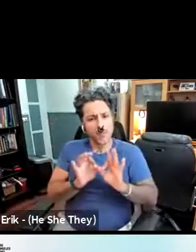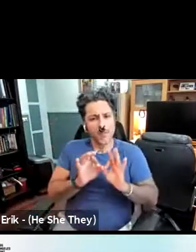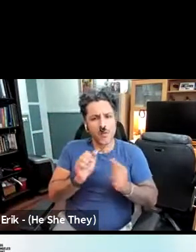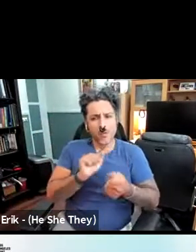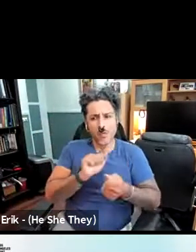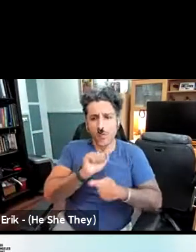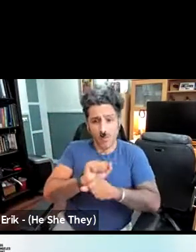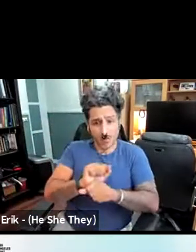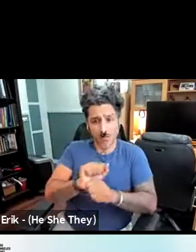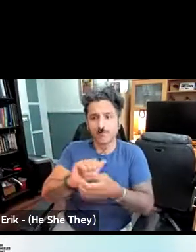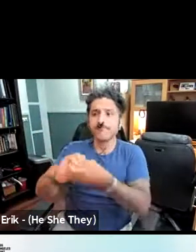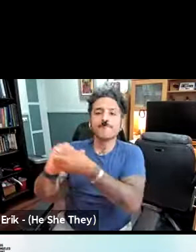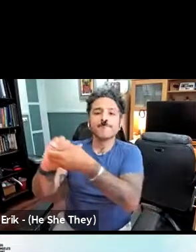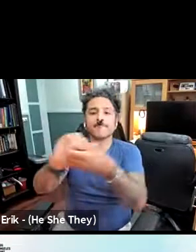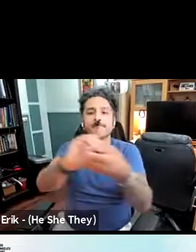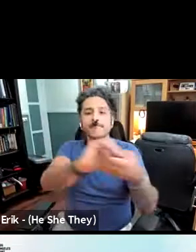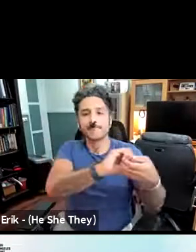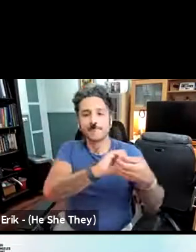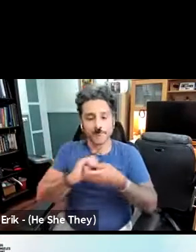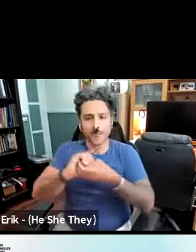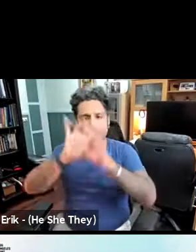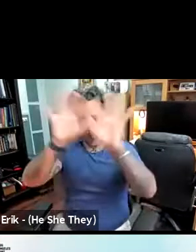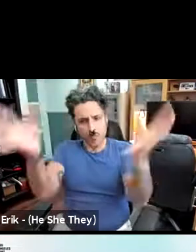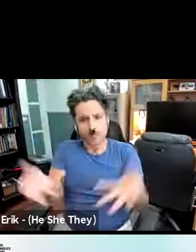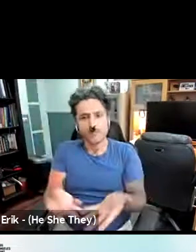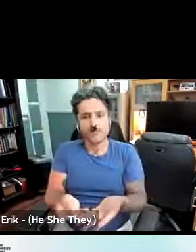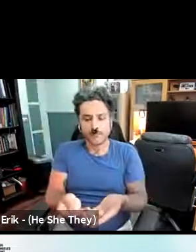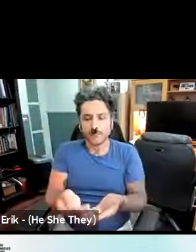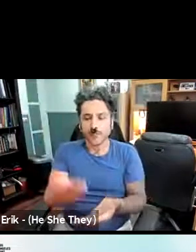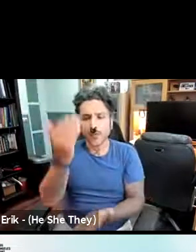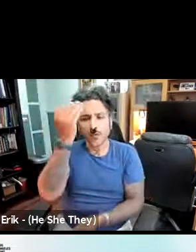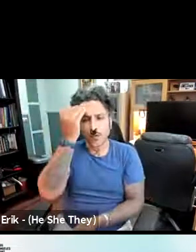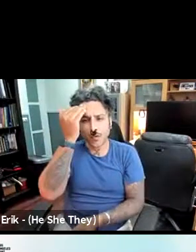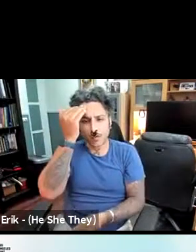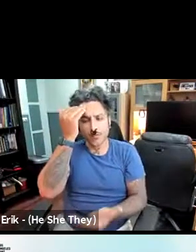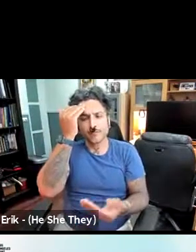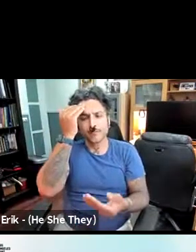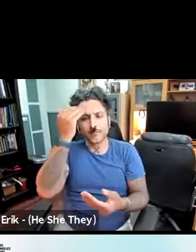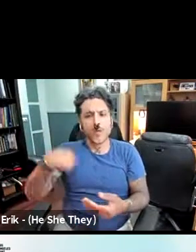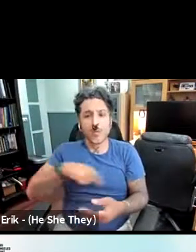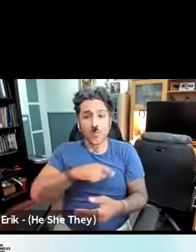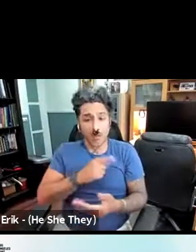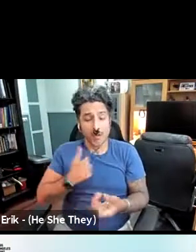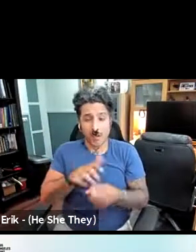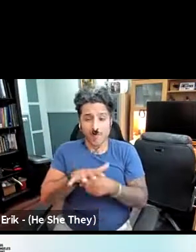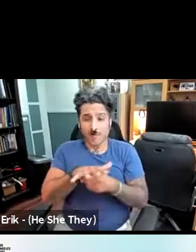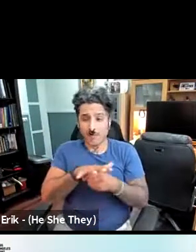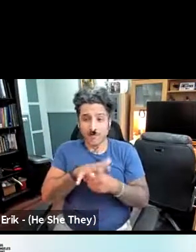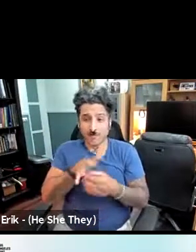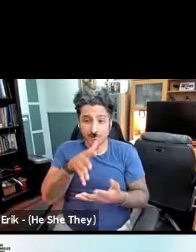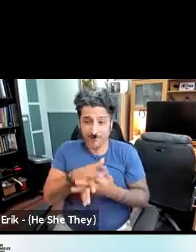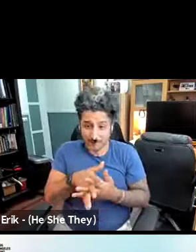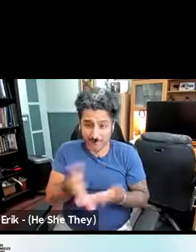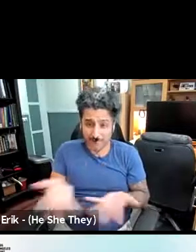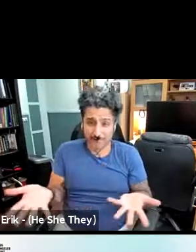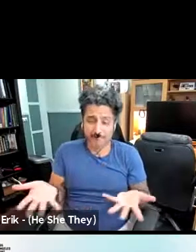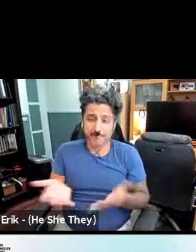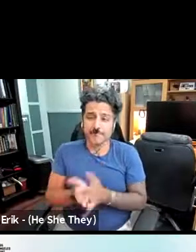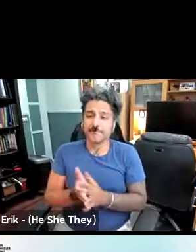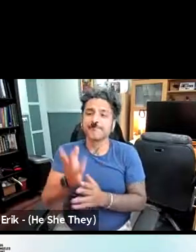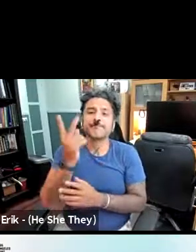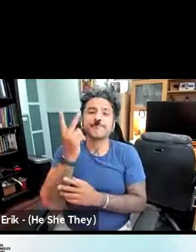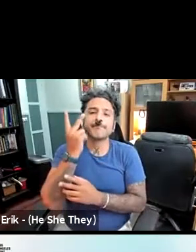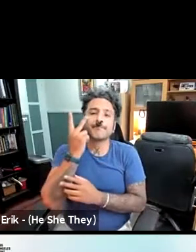people and knowing that, you know, we have a place. And so, yeah, that's really how I see it. I see it